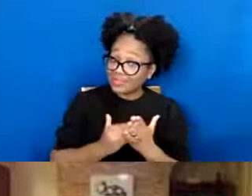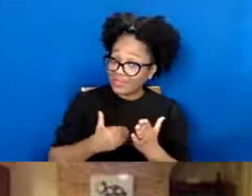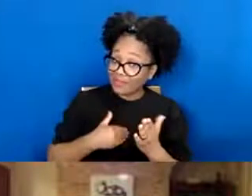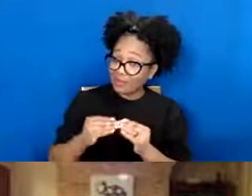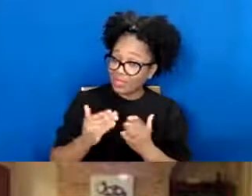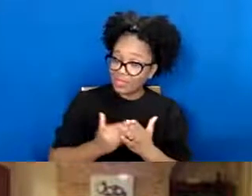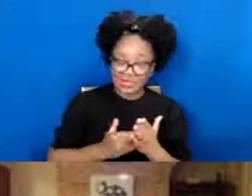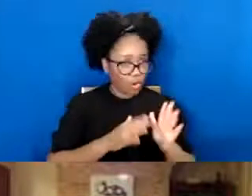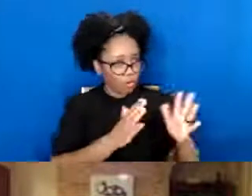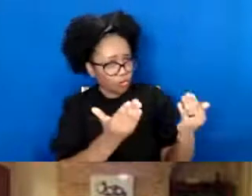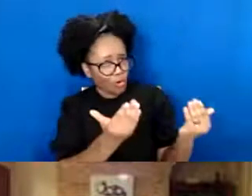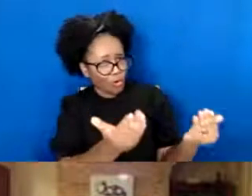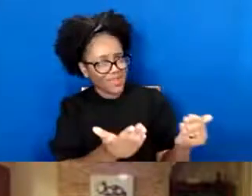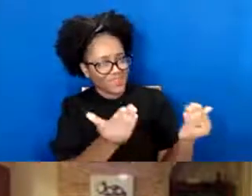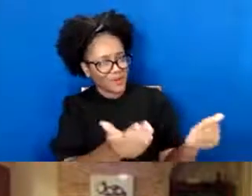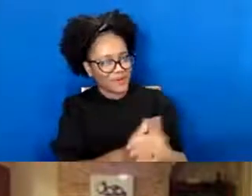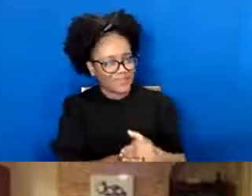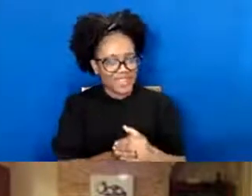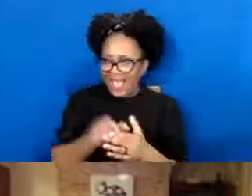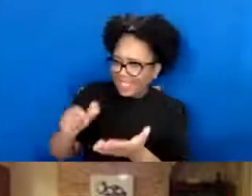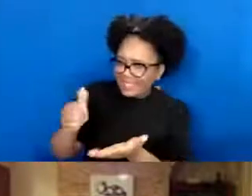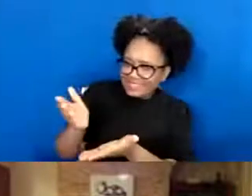no, go ahead. Okay, go ahead. I can stop.